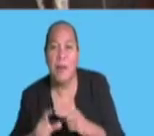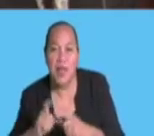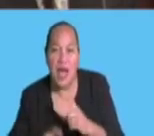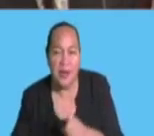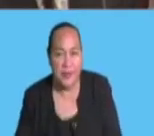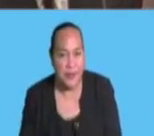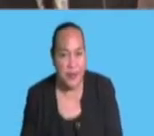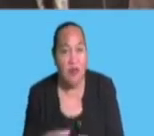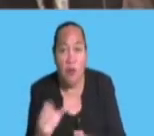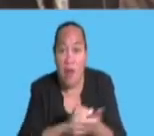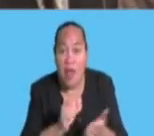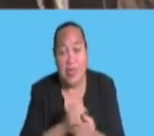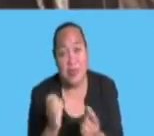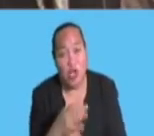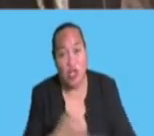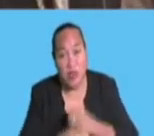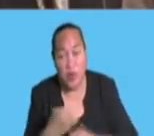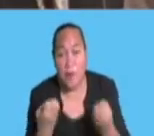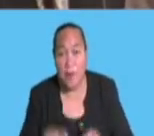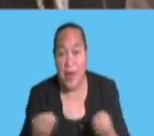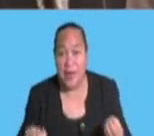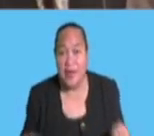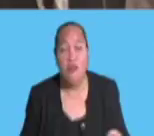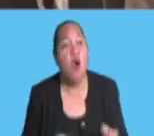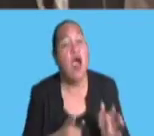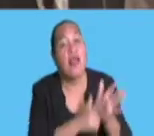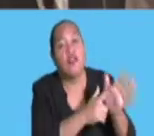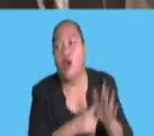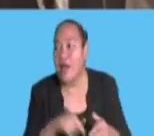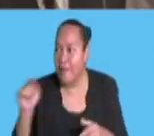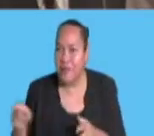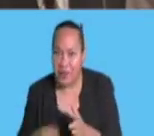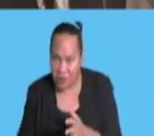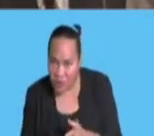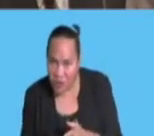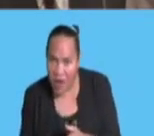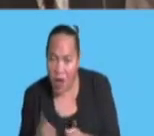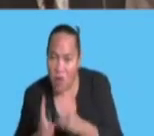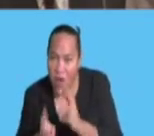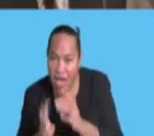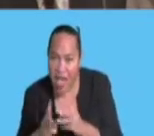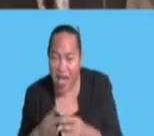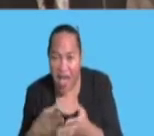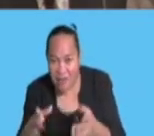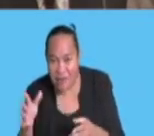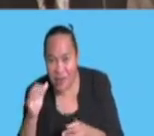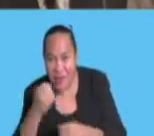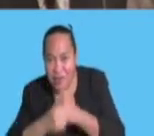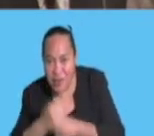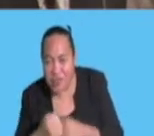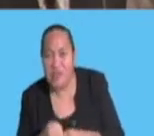400,000 for the purchase of specialized equipment for Lotoka Lodala Weather Forecasting Center, 138,000 for the